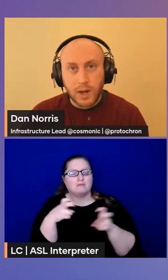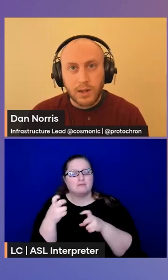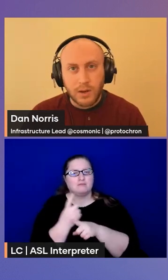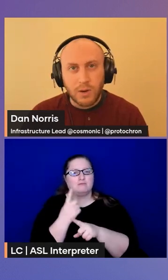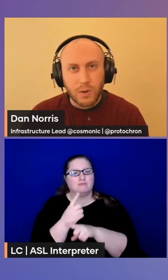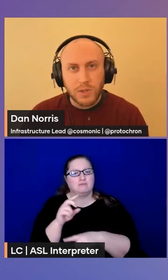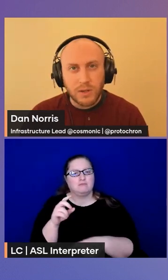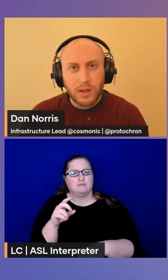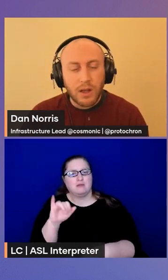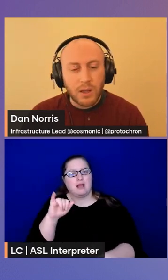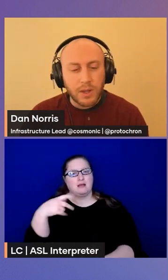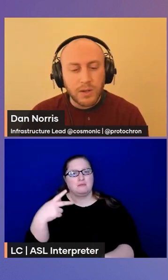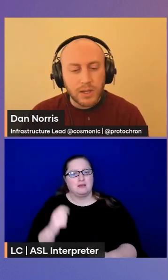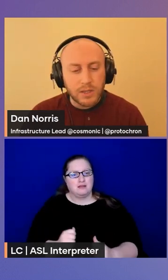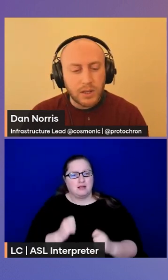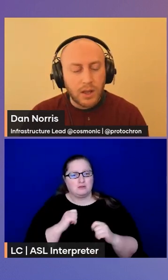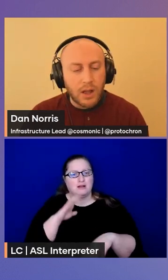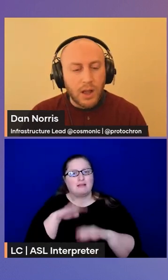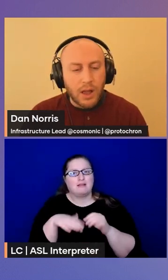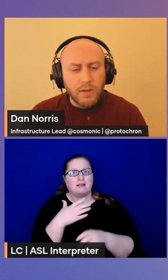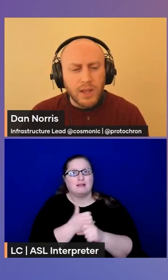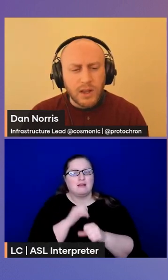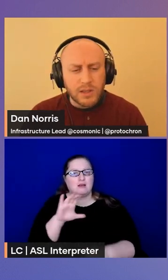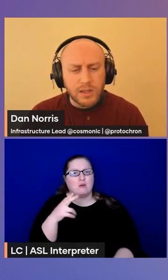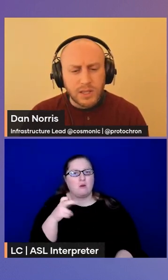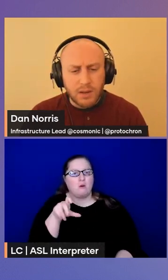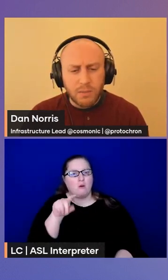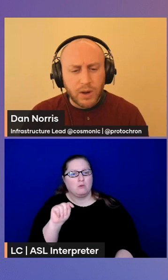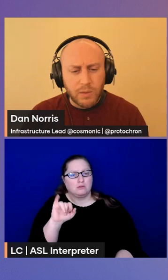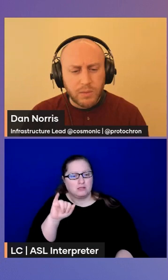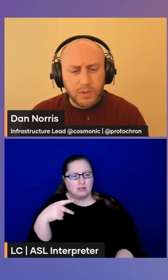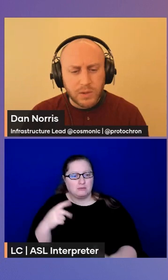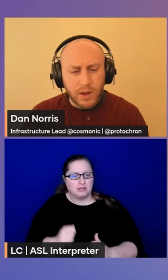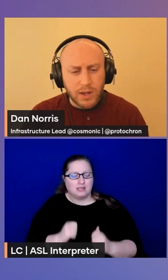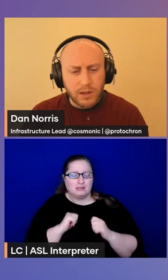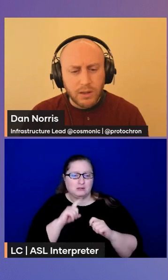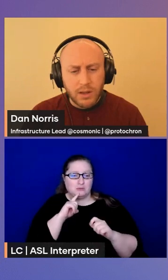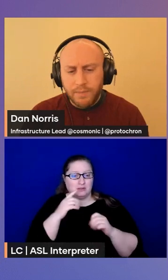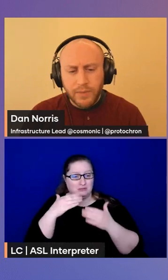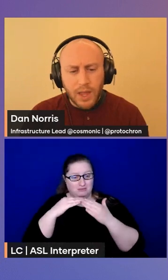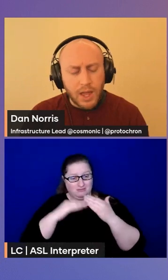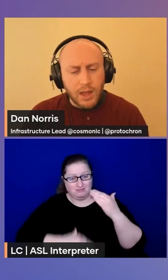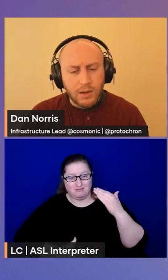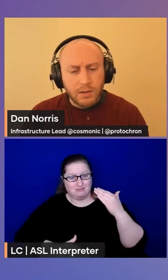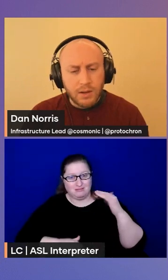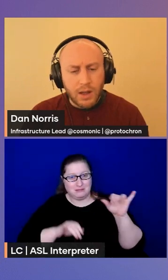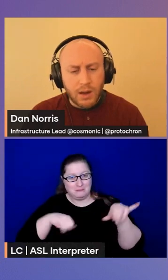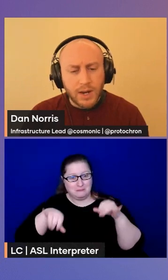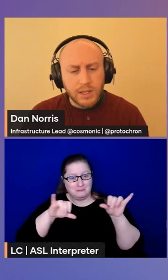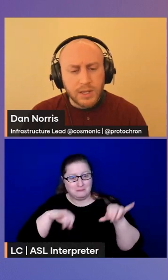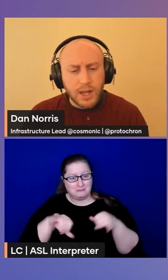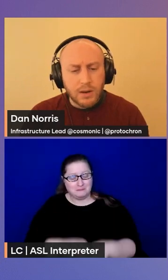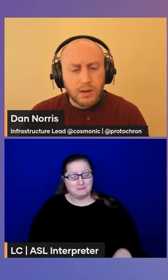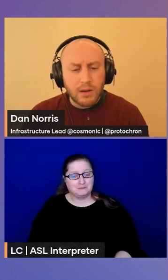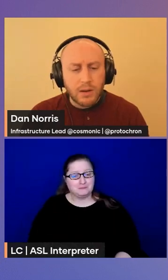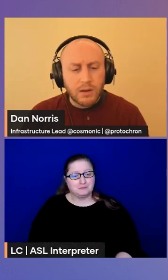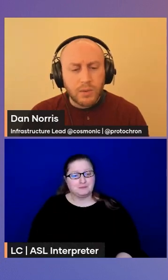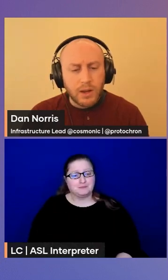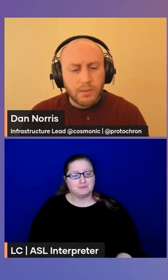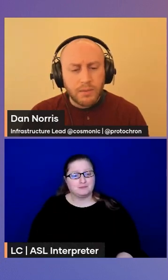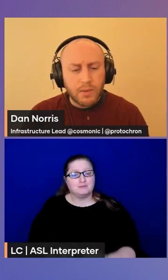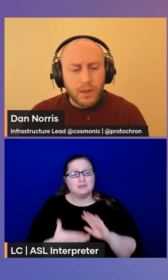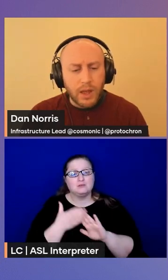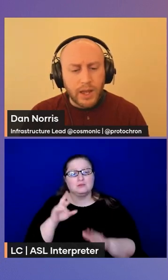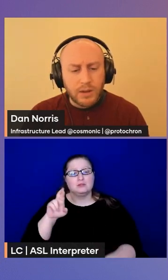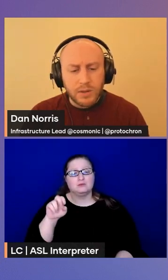to trying to get your host IP address. And everything else is the same, right? We're just running a Redis container,